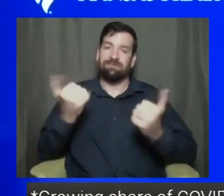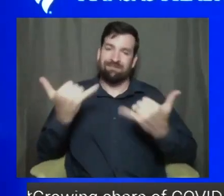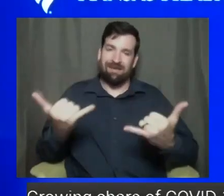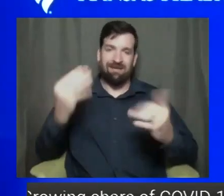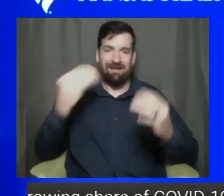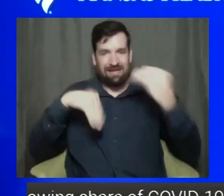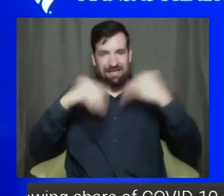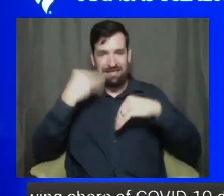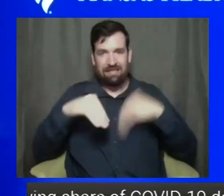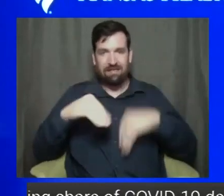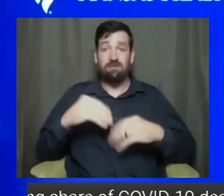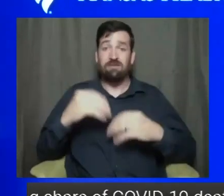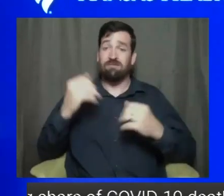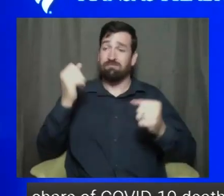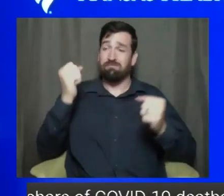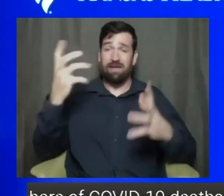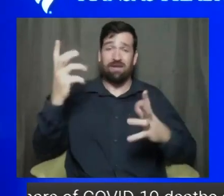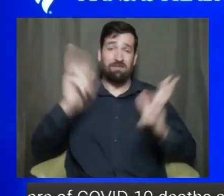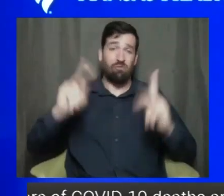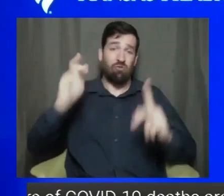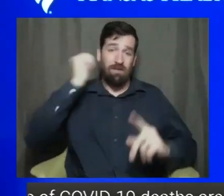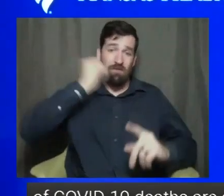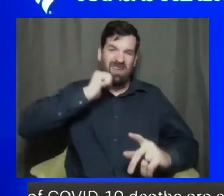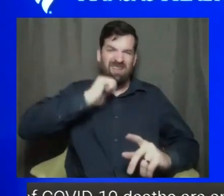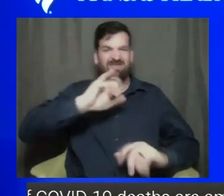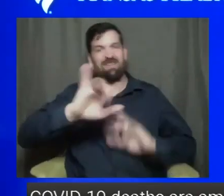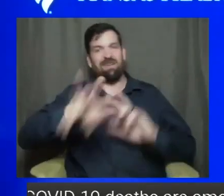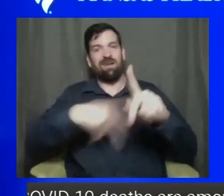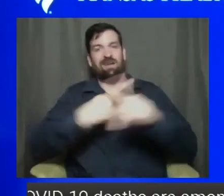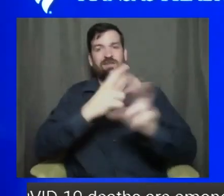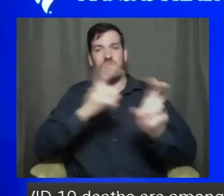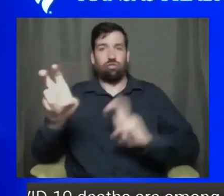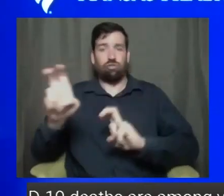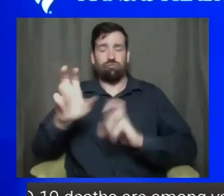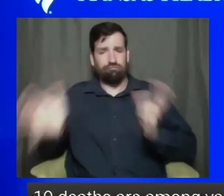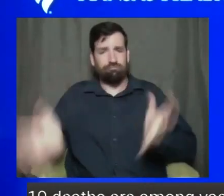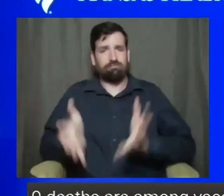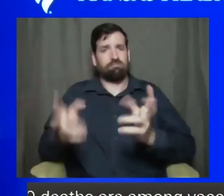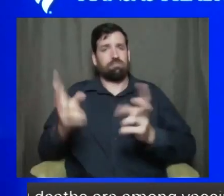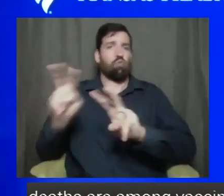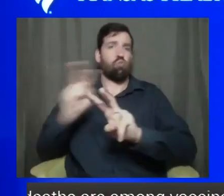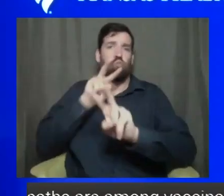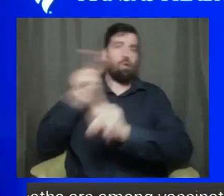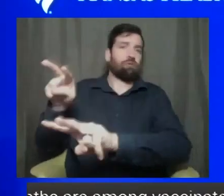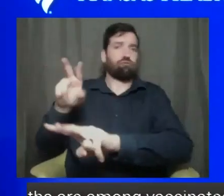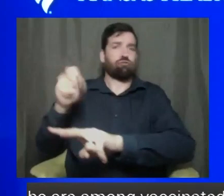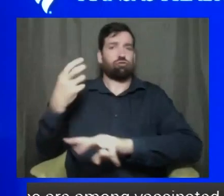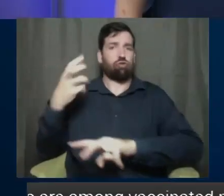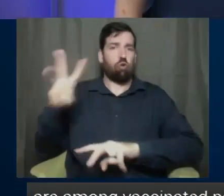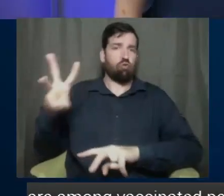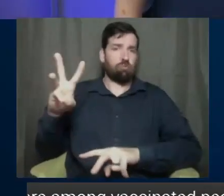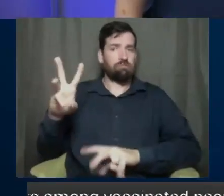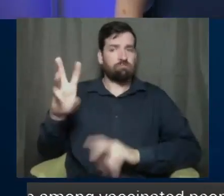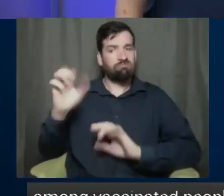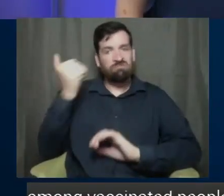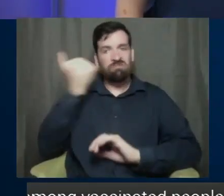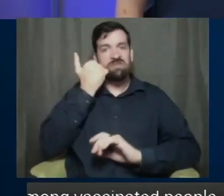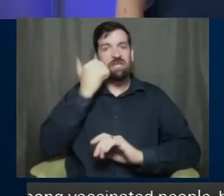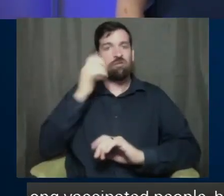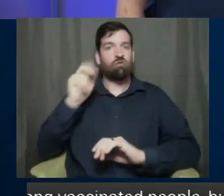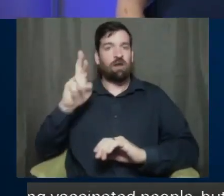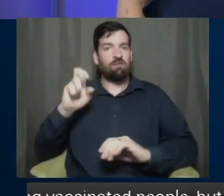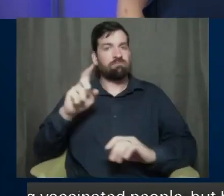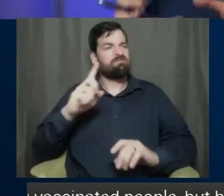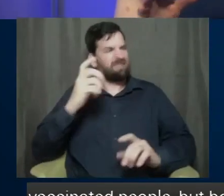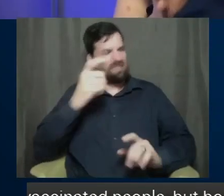every day with those kinds of issues. So please encourage everybody to watch this show and try to seek out some dental care. Interesting, because it's something we've heard of, but I